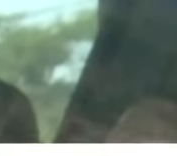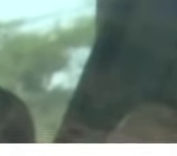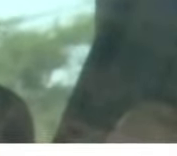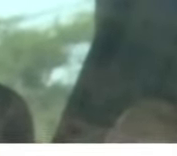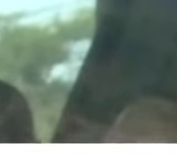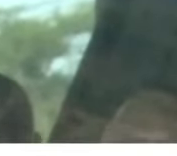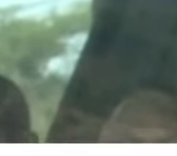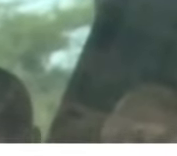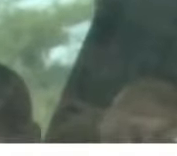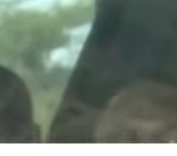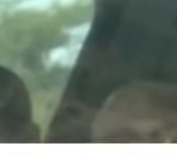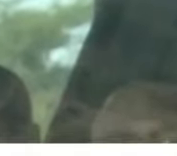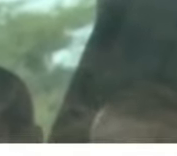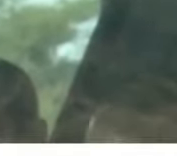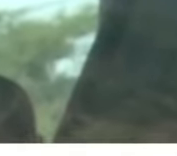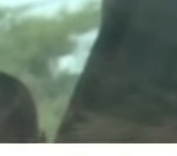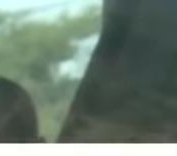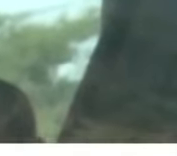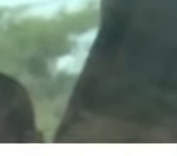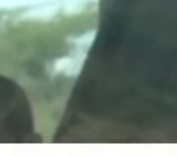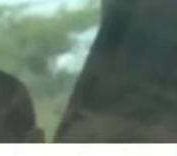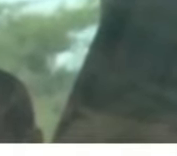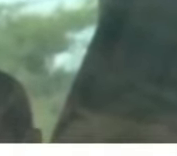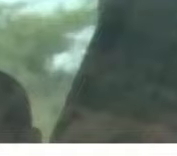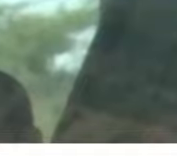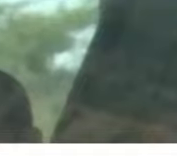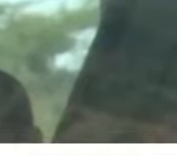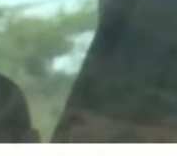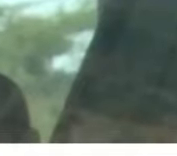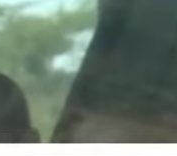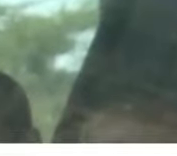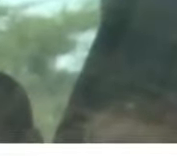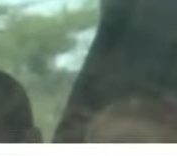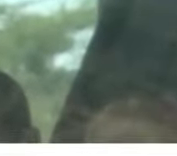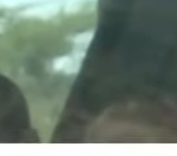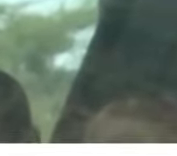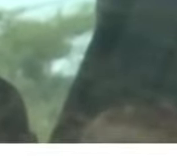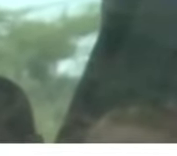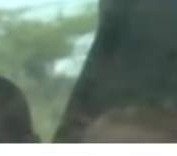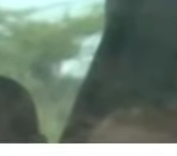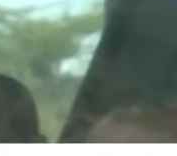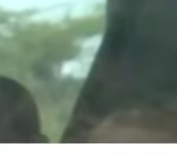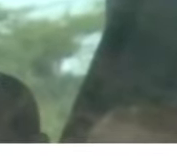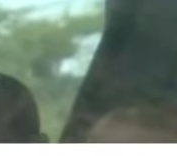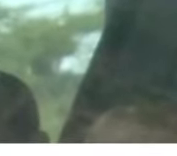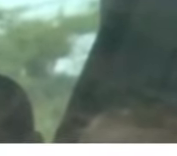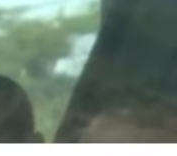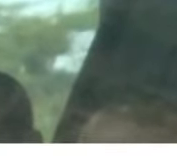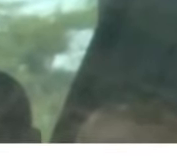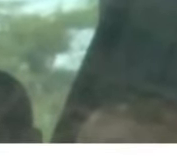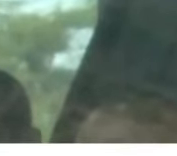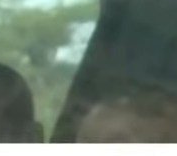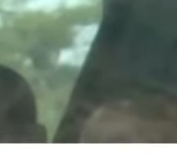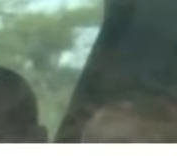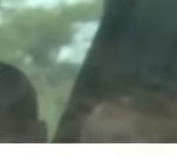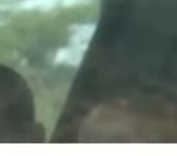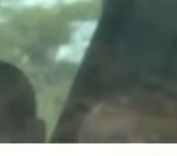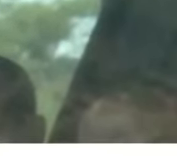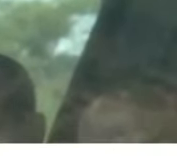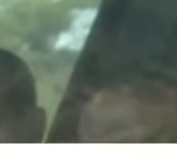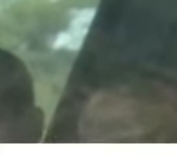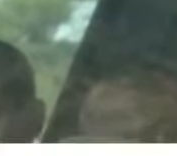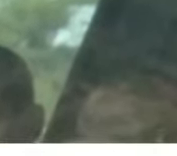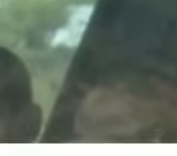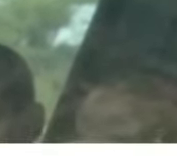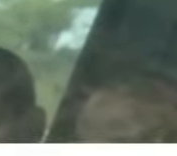shift in employment dynamics across the world as countries embrace rapid digitalization